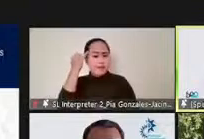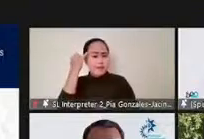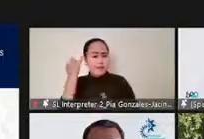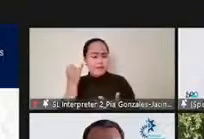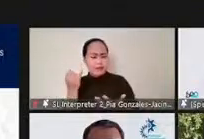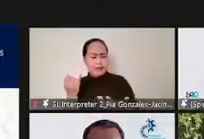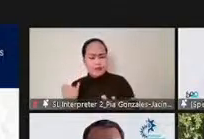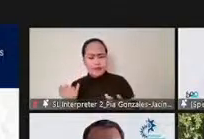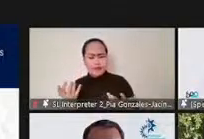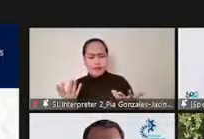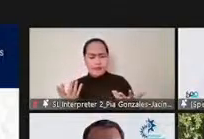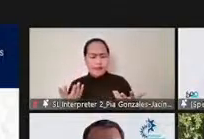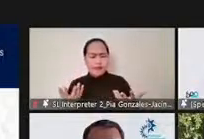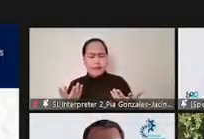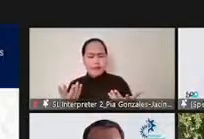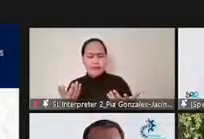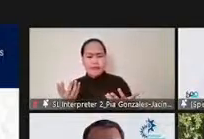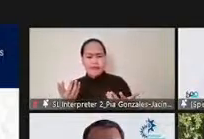longer